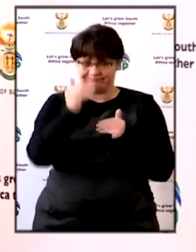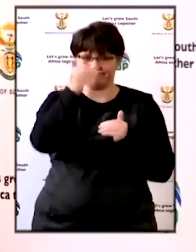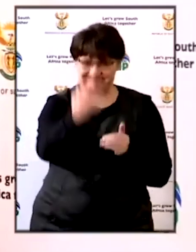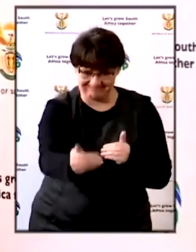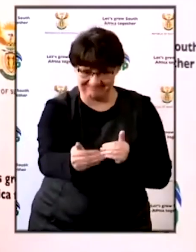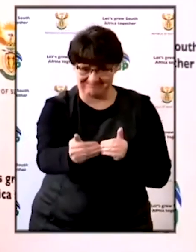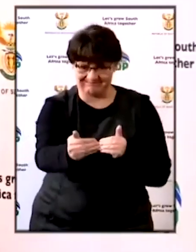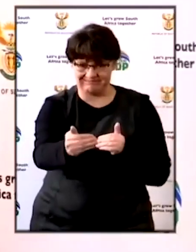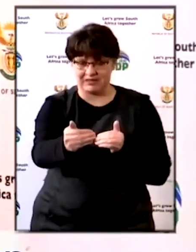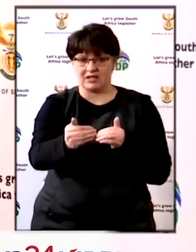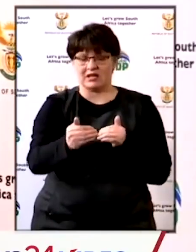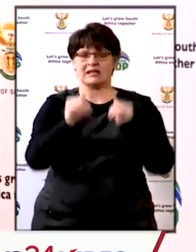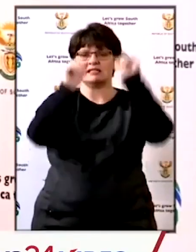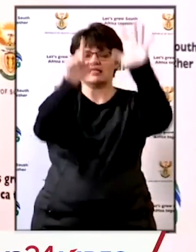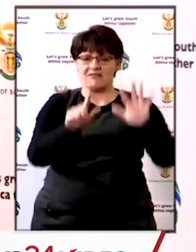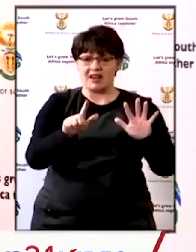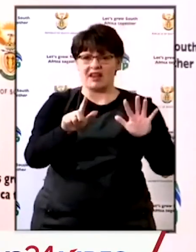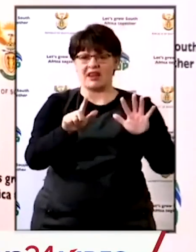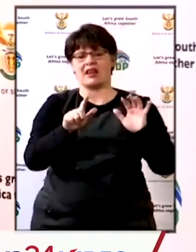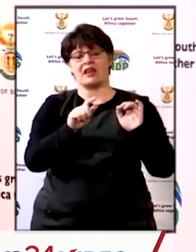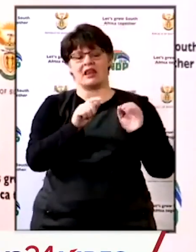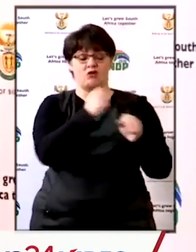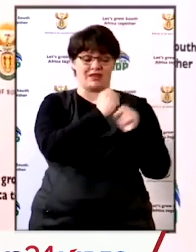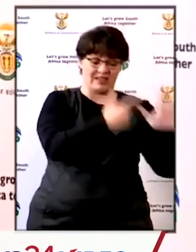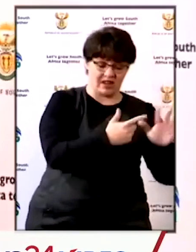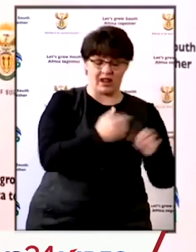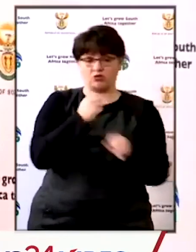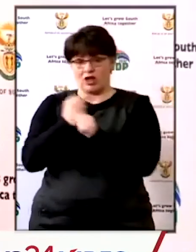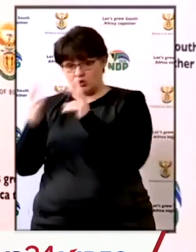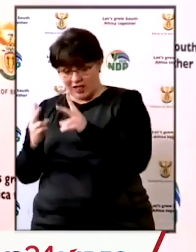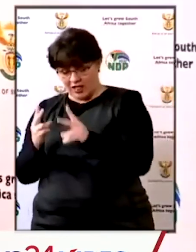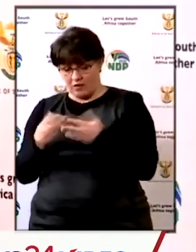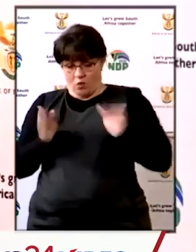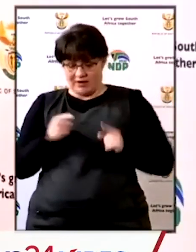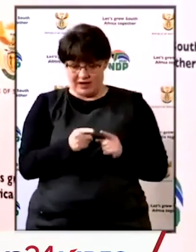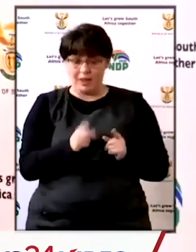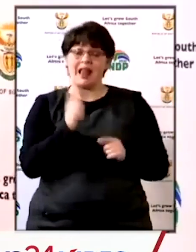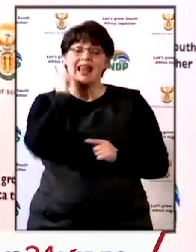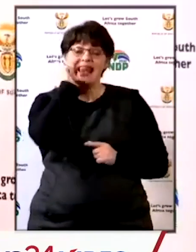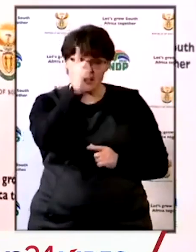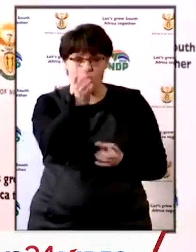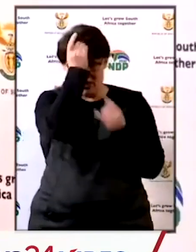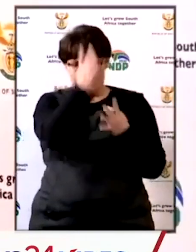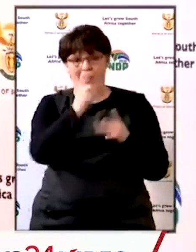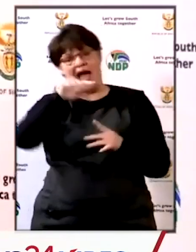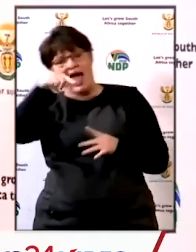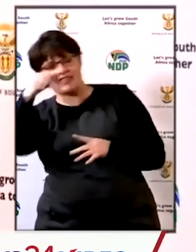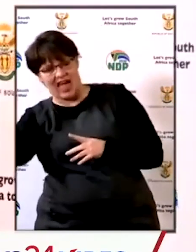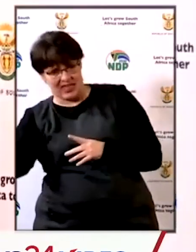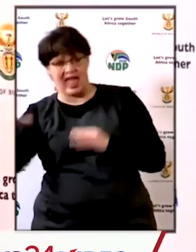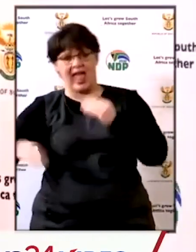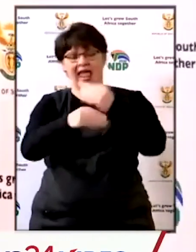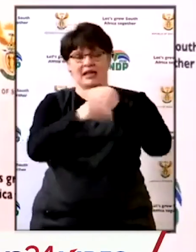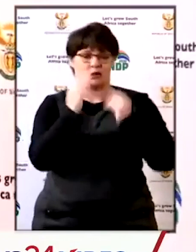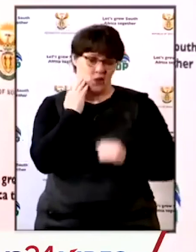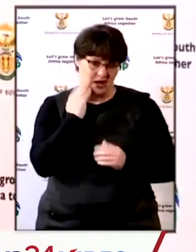announce going beyond 7 and 12, but we'll announce that later. But what I want to emphasize is that indeed, as we were